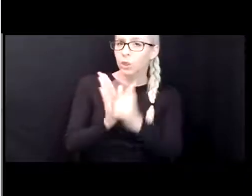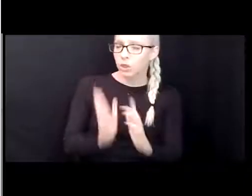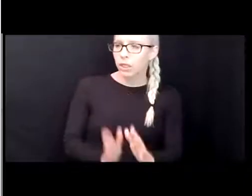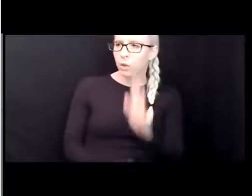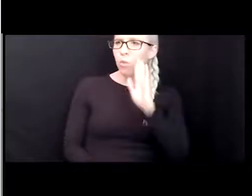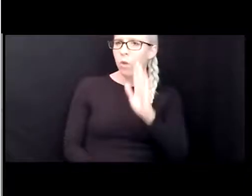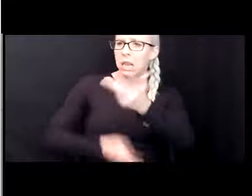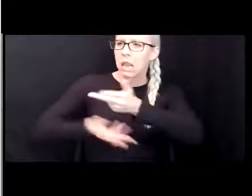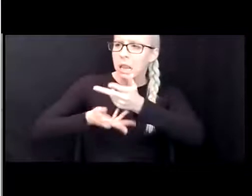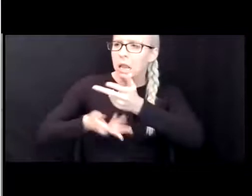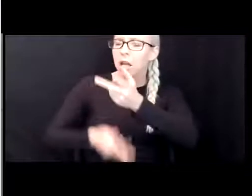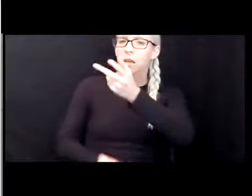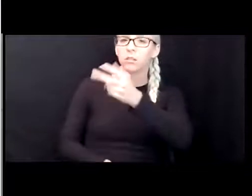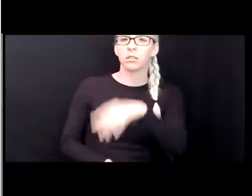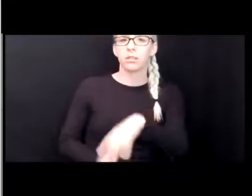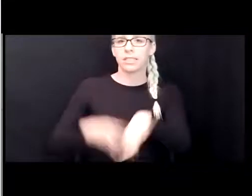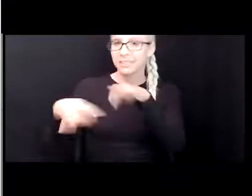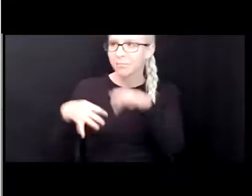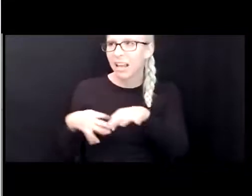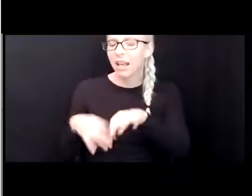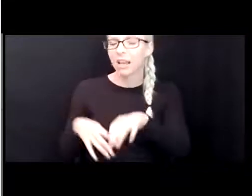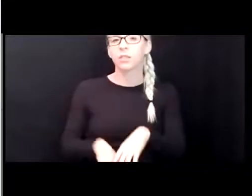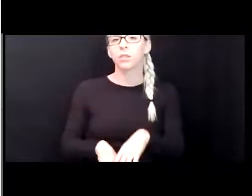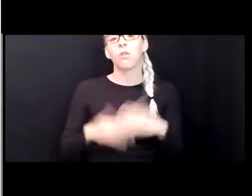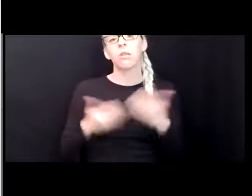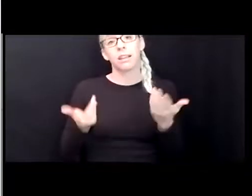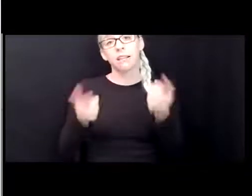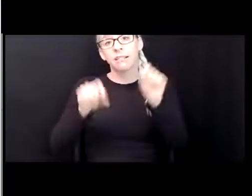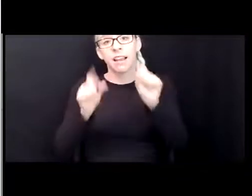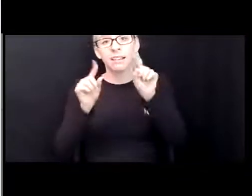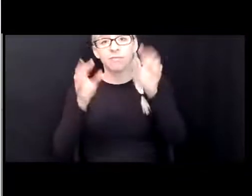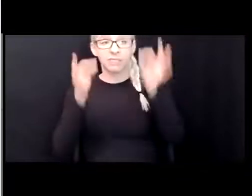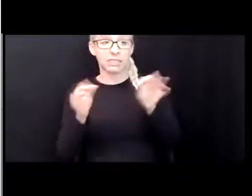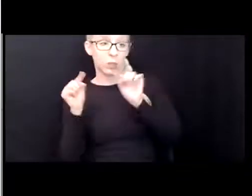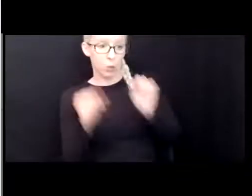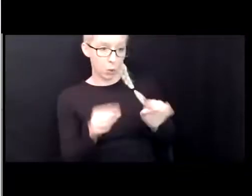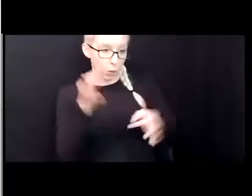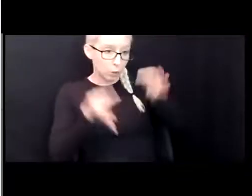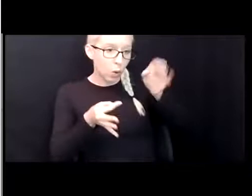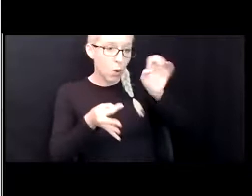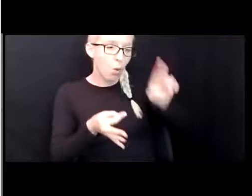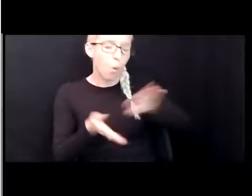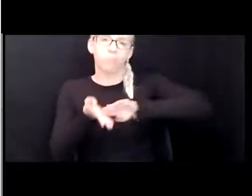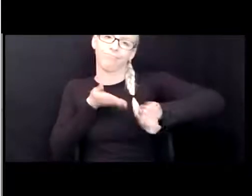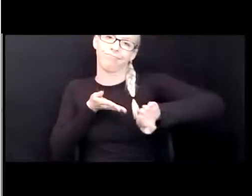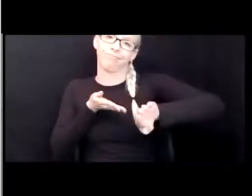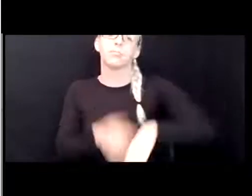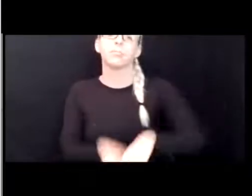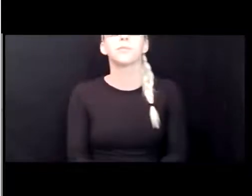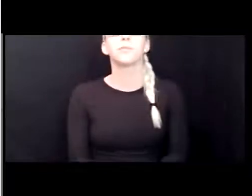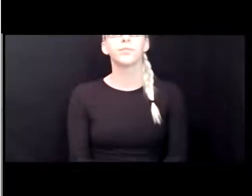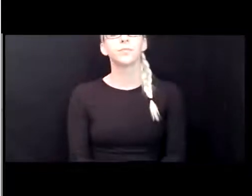hearing or if they otherwise want to waive their presence. We have to look at alternatives to guardianship. So